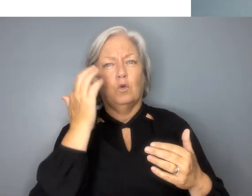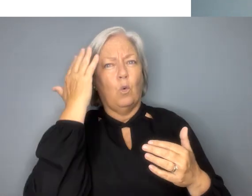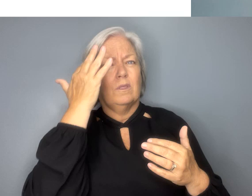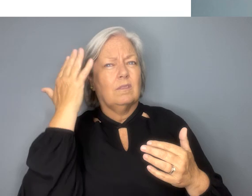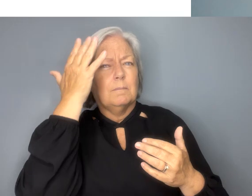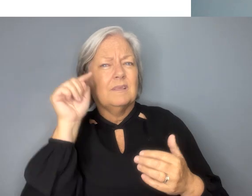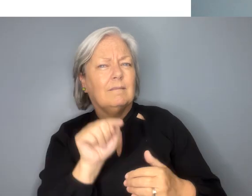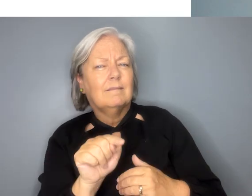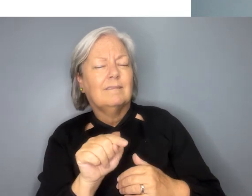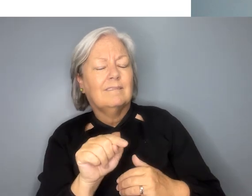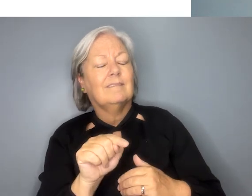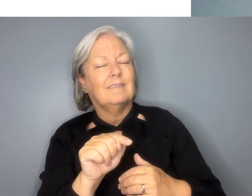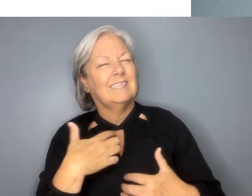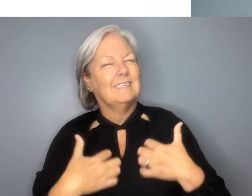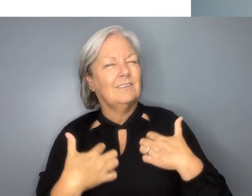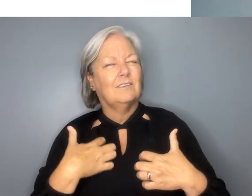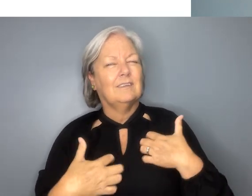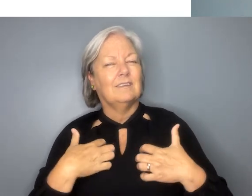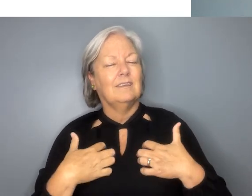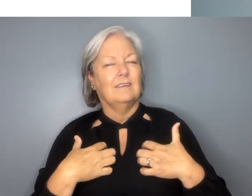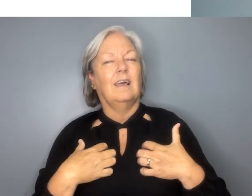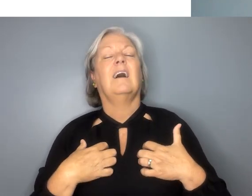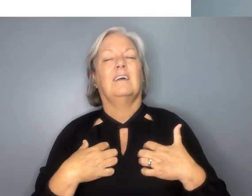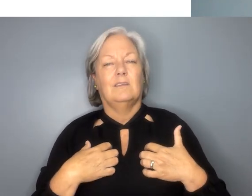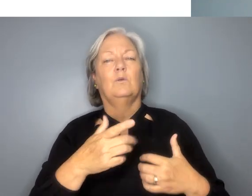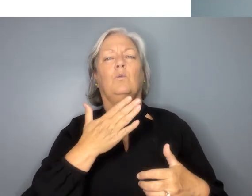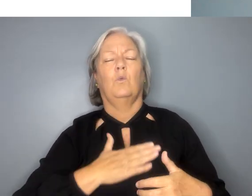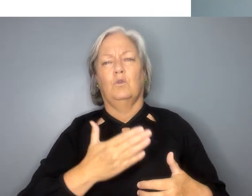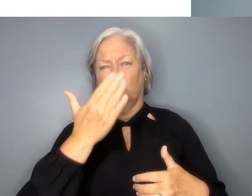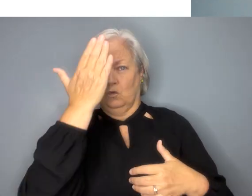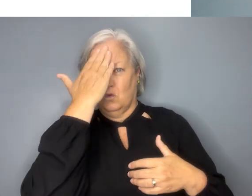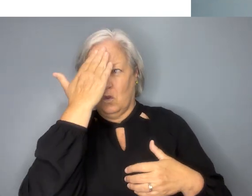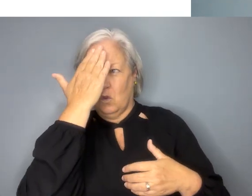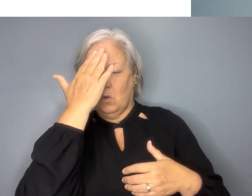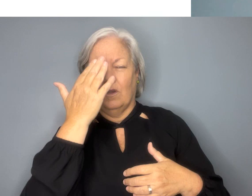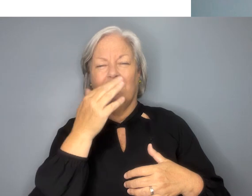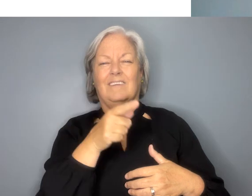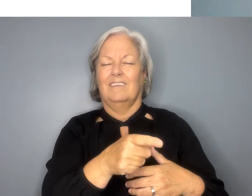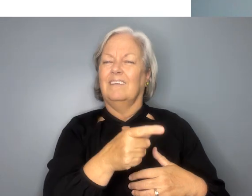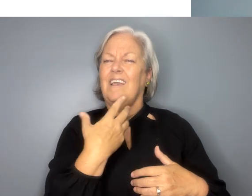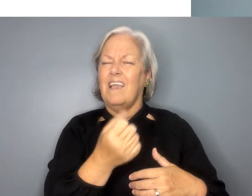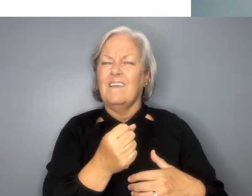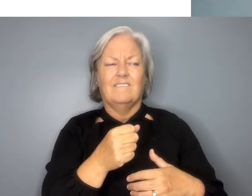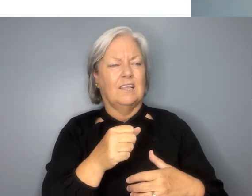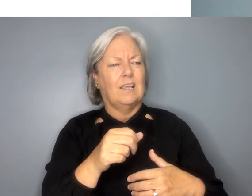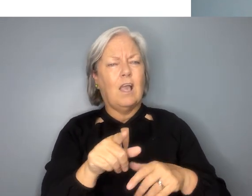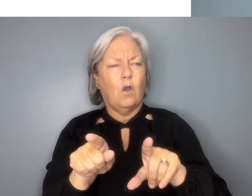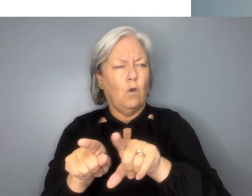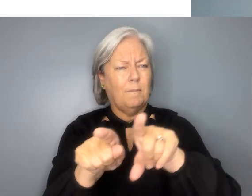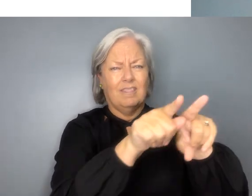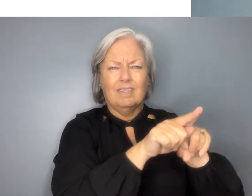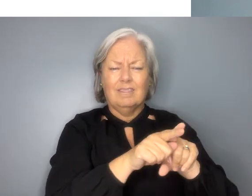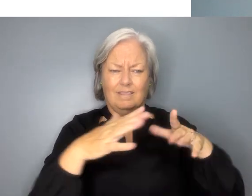a really significant number. So it's that matter of, again, recognizing that that is something that is a really common co-identity